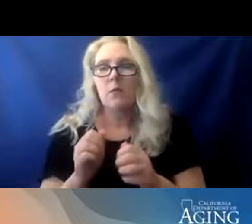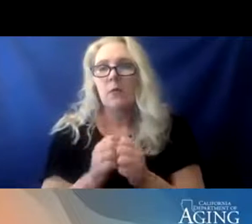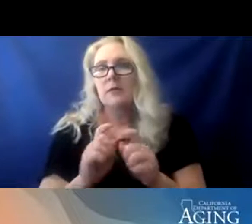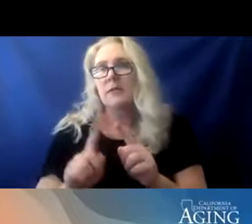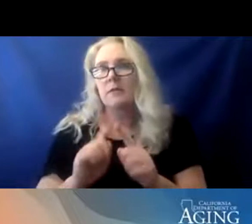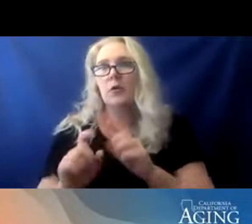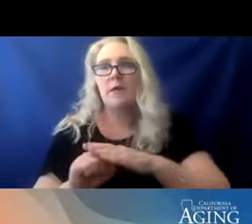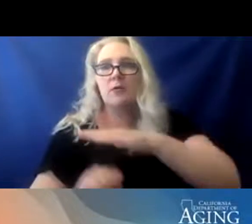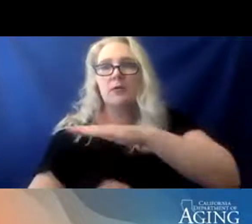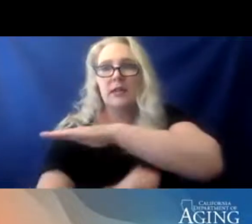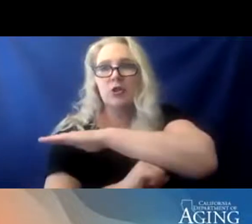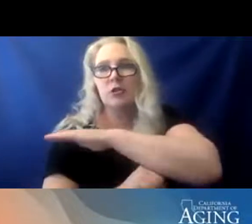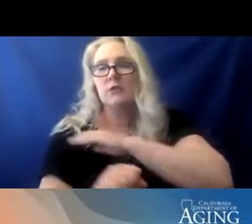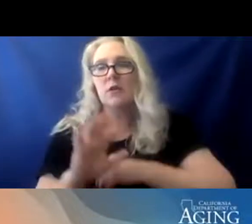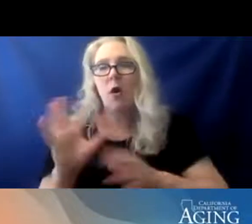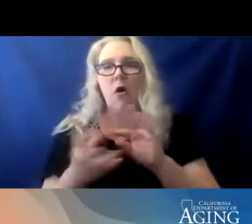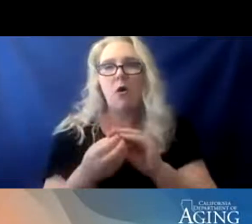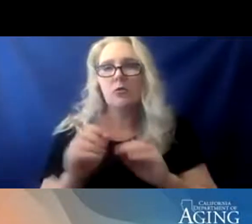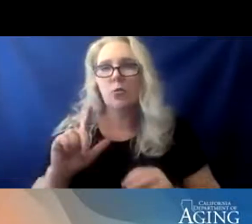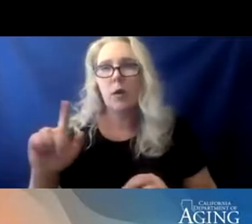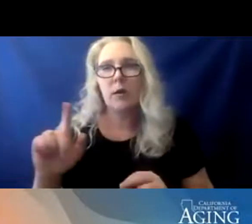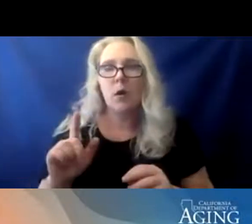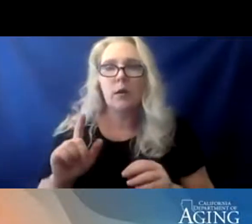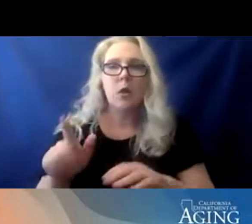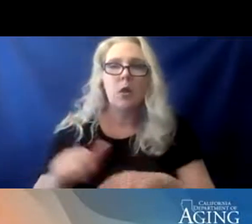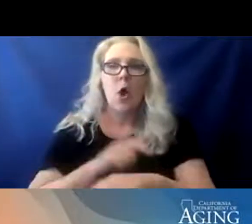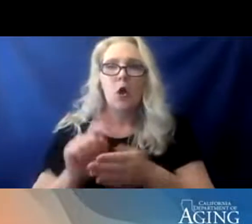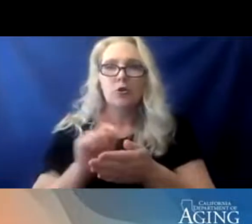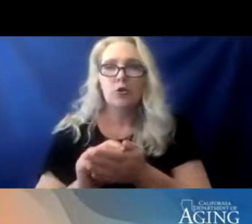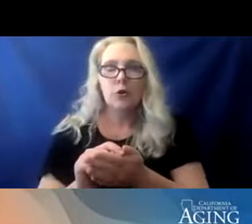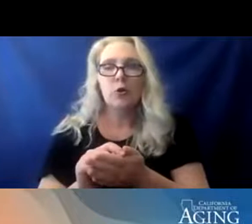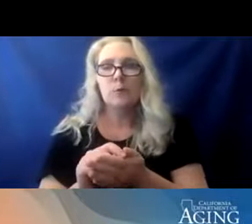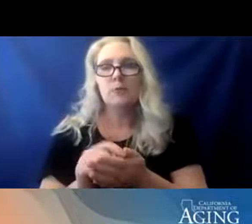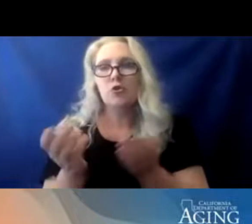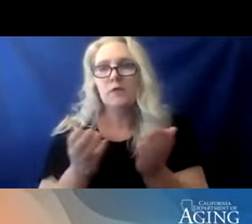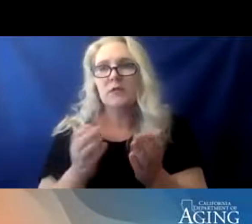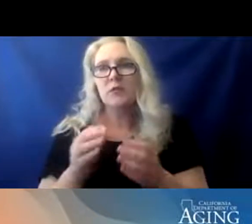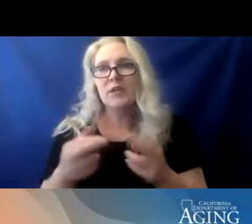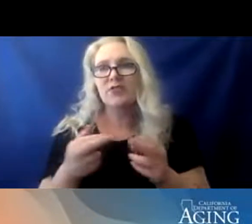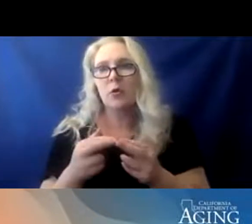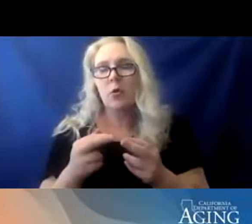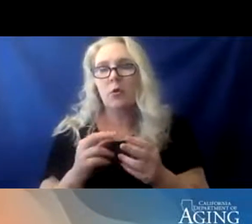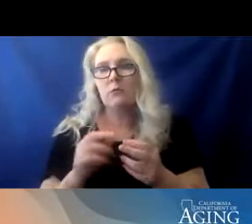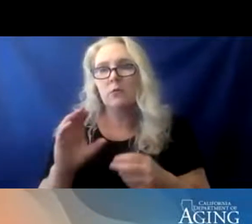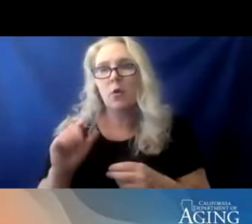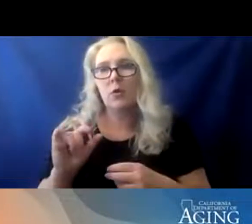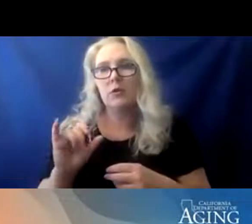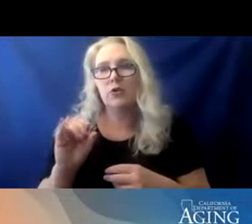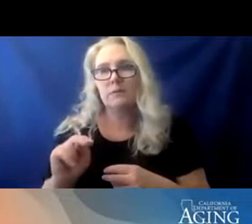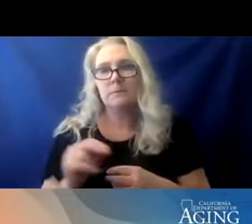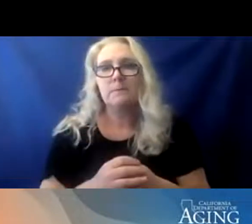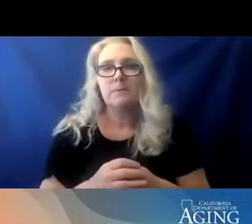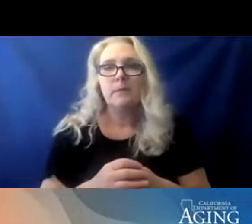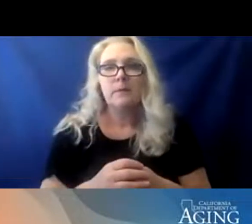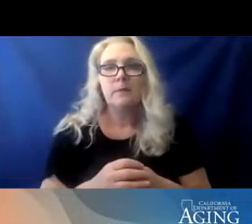convenings for all 21 of their long-term services regional coalitions. So CDA presented the playbook and the